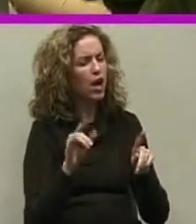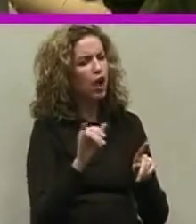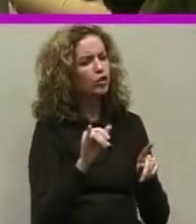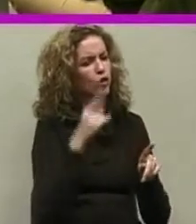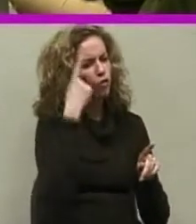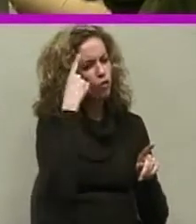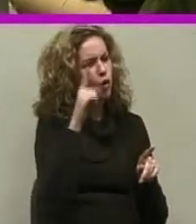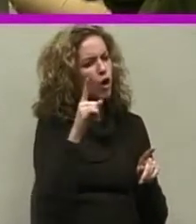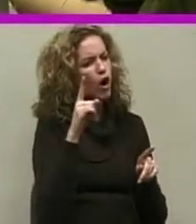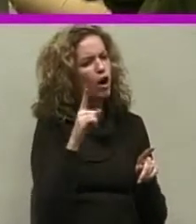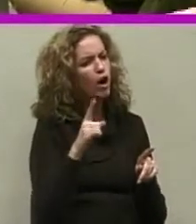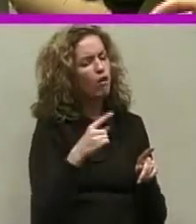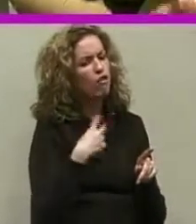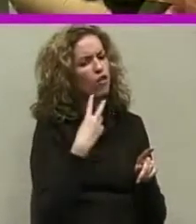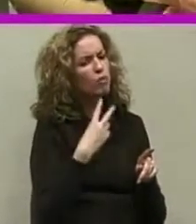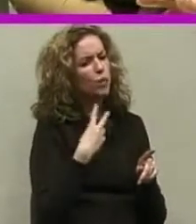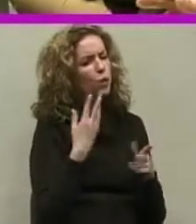it?